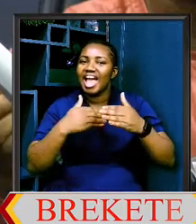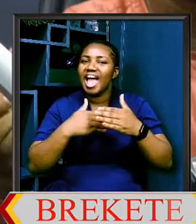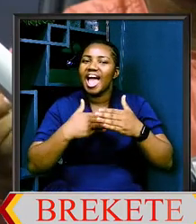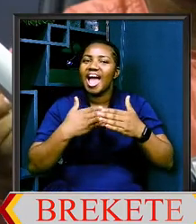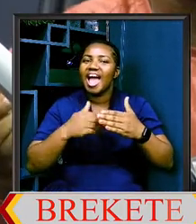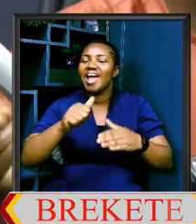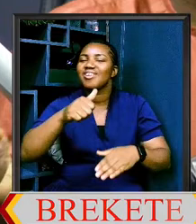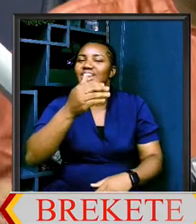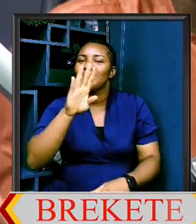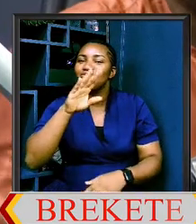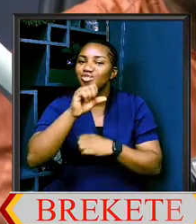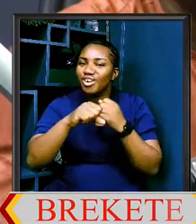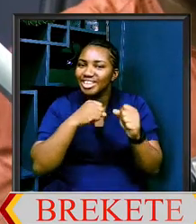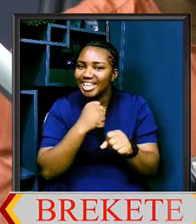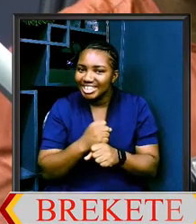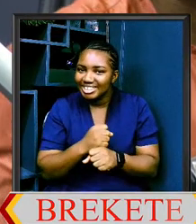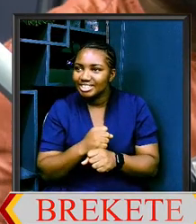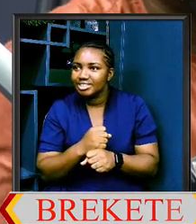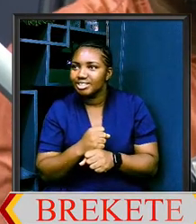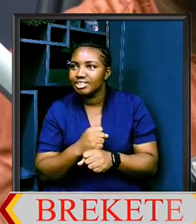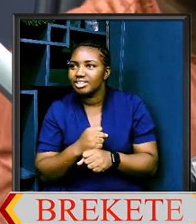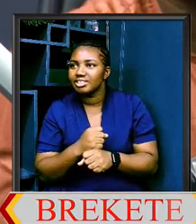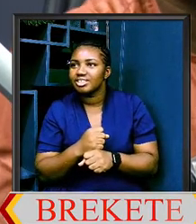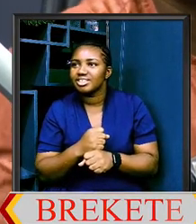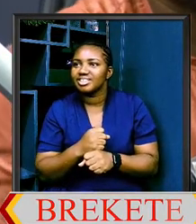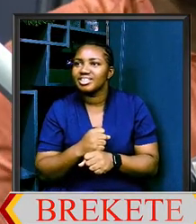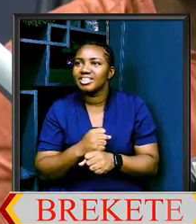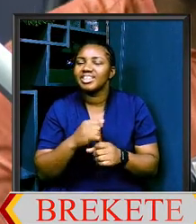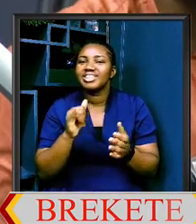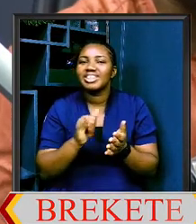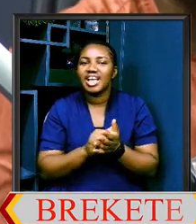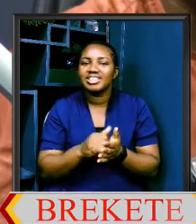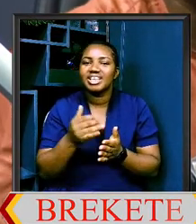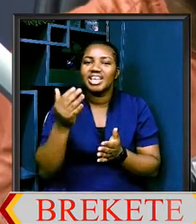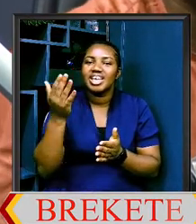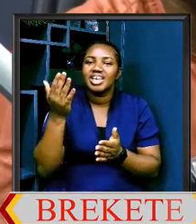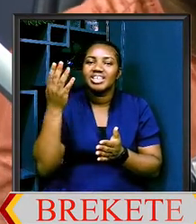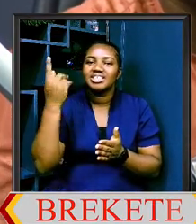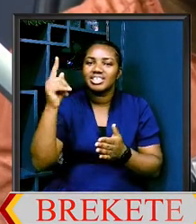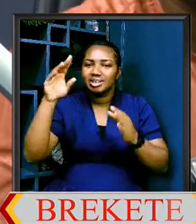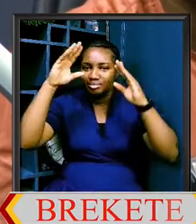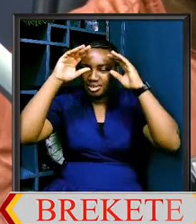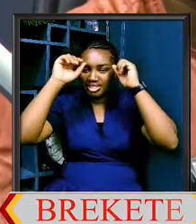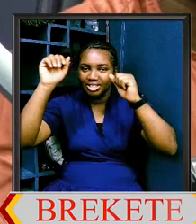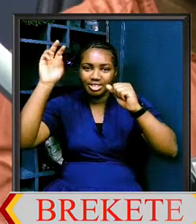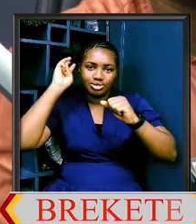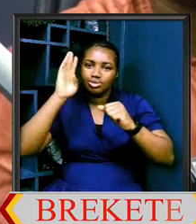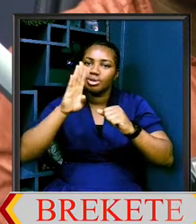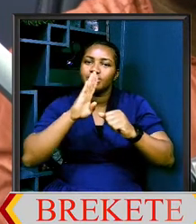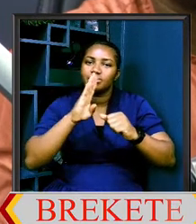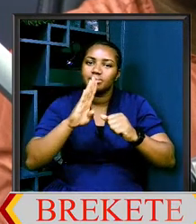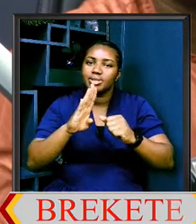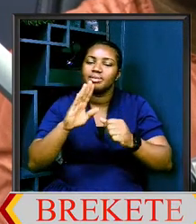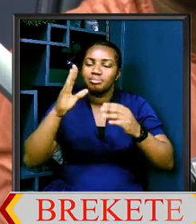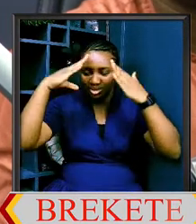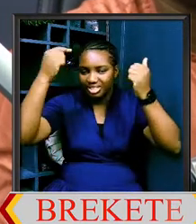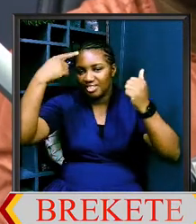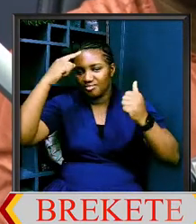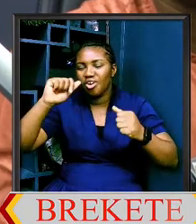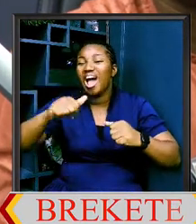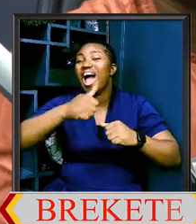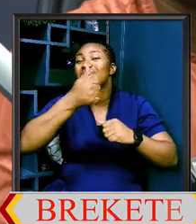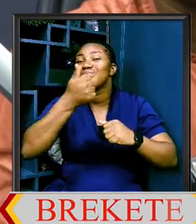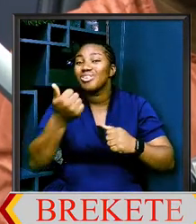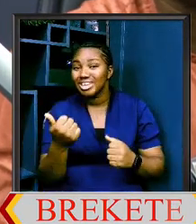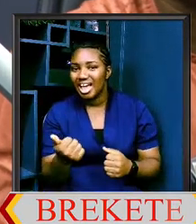sir. They don't endorse him for another five years. After 10 years when he don't do? Yes, sir. And he's moving